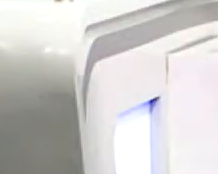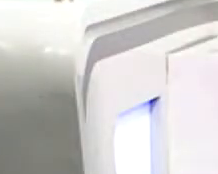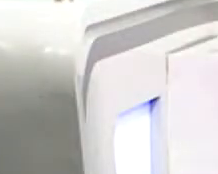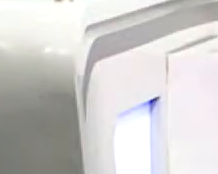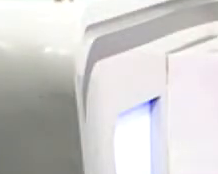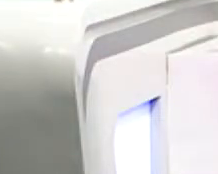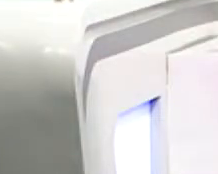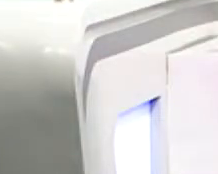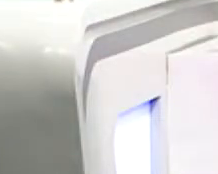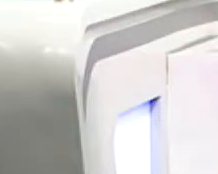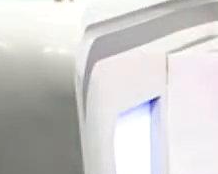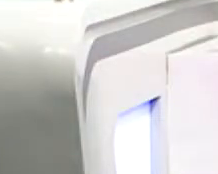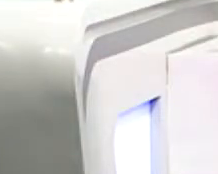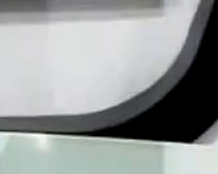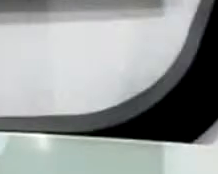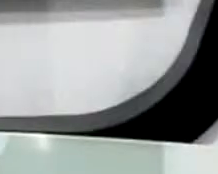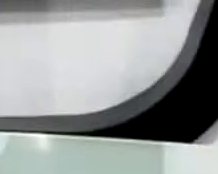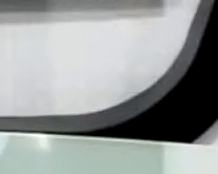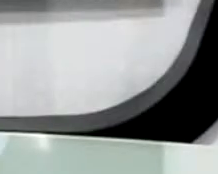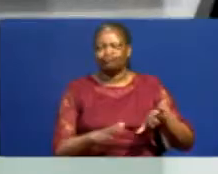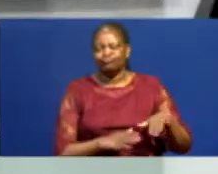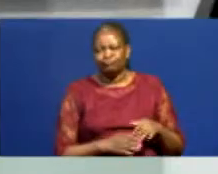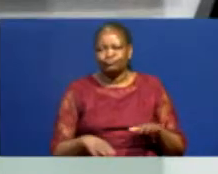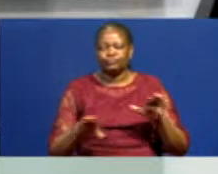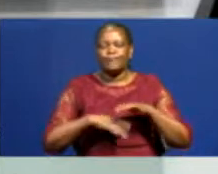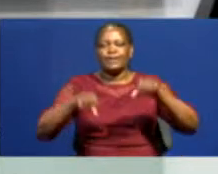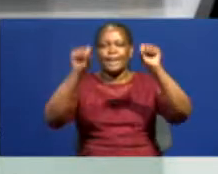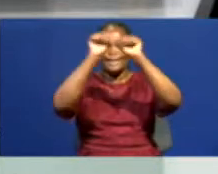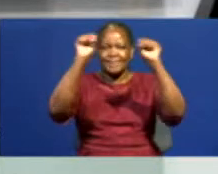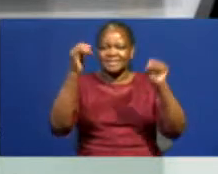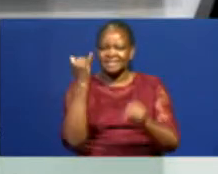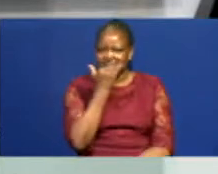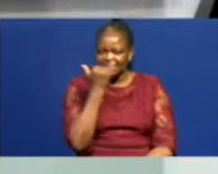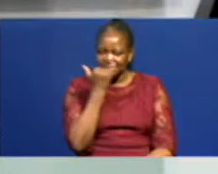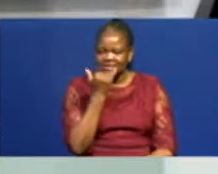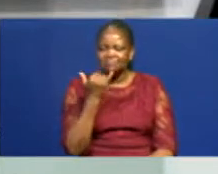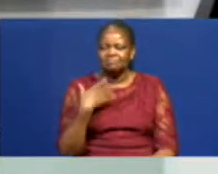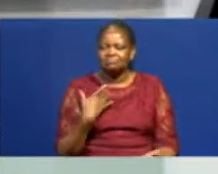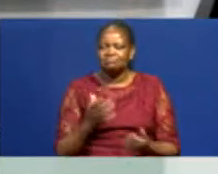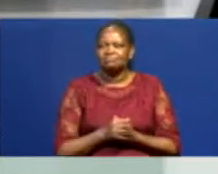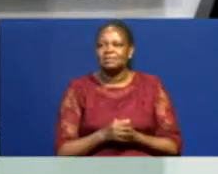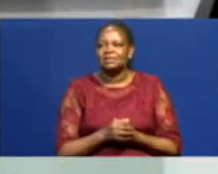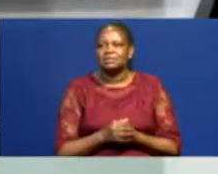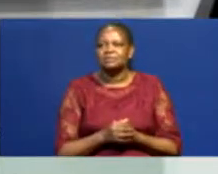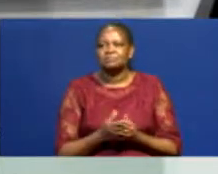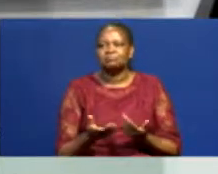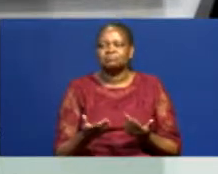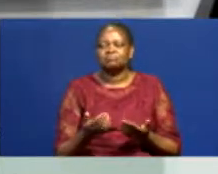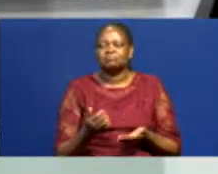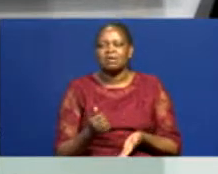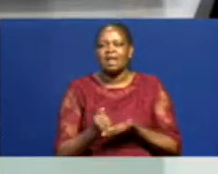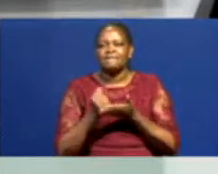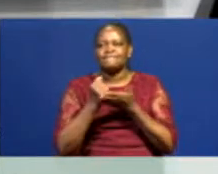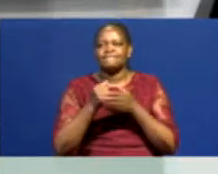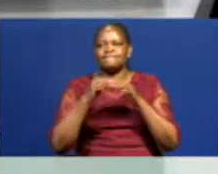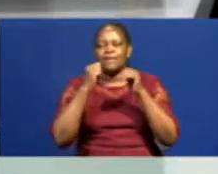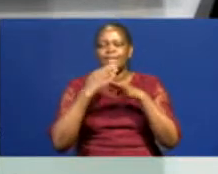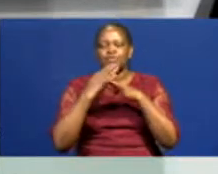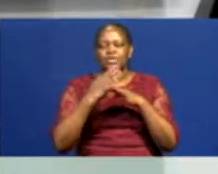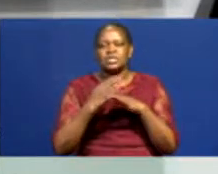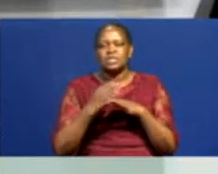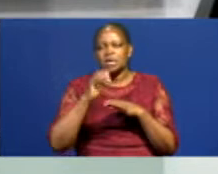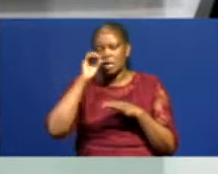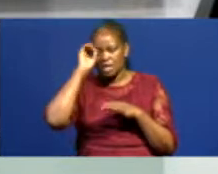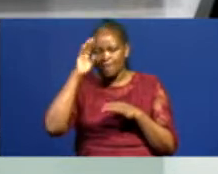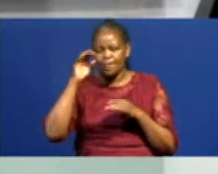Welcome back to Prime Edition. Moving on, Deputy President Rigathi Gachagua has brokered a deal between Kiambu Governor Kimani Wamatangi